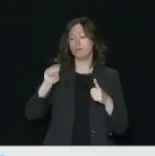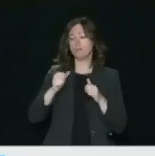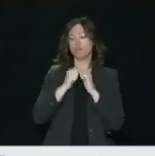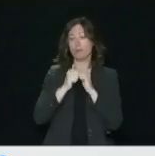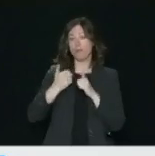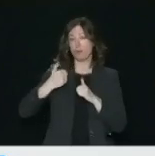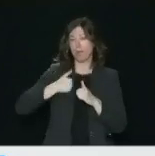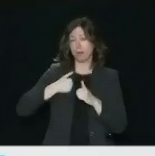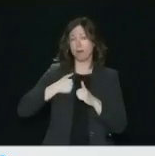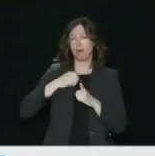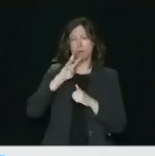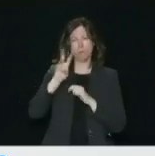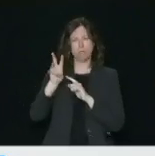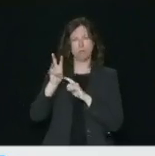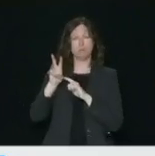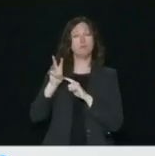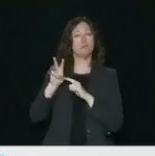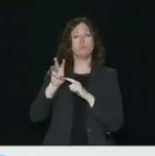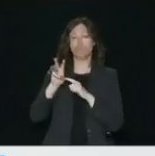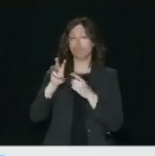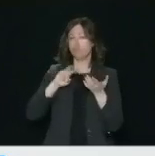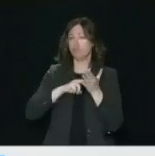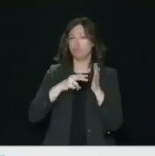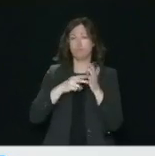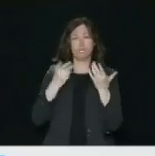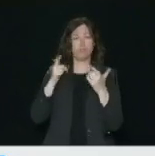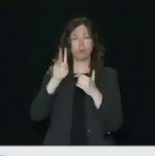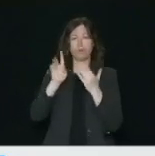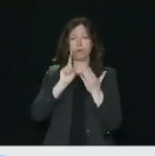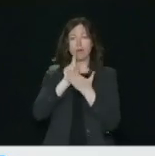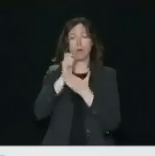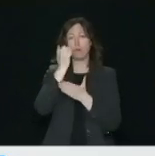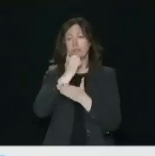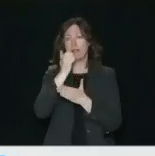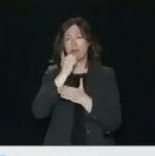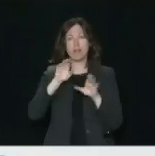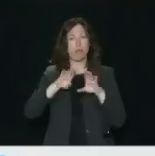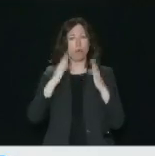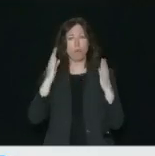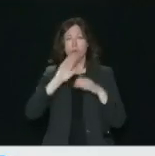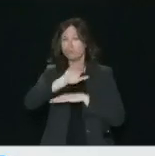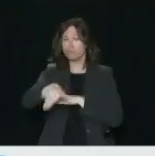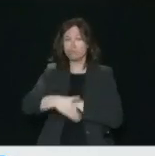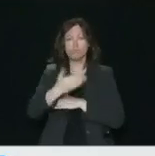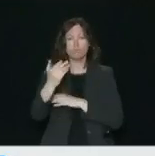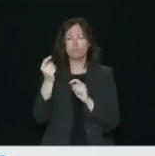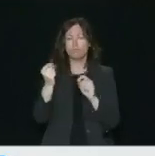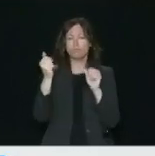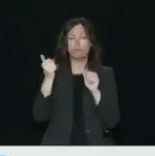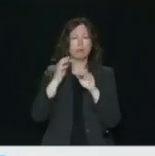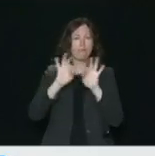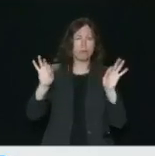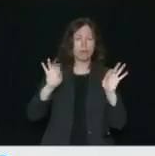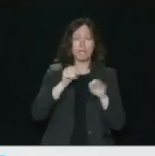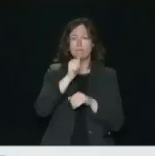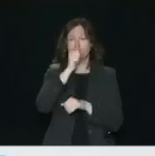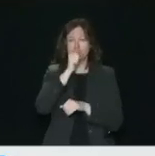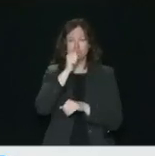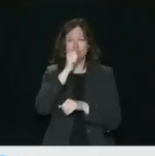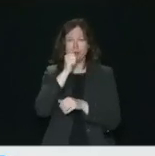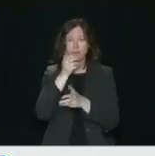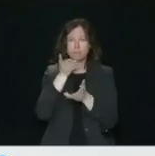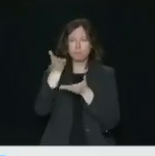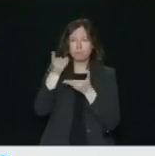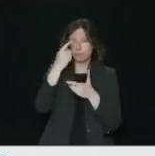Over the past 2 years, Canadians have shown tremendous capacity to adapt to change and uncertainty as